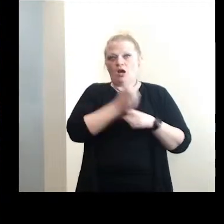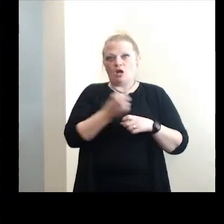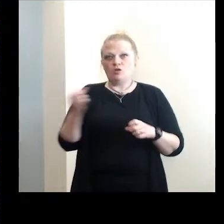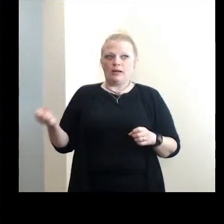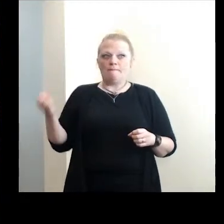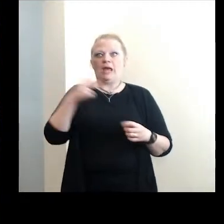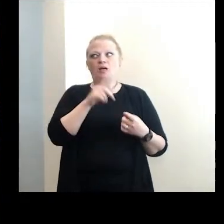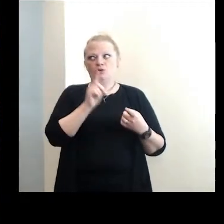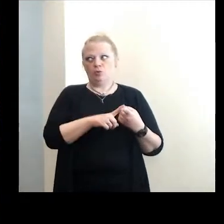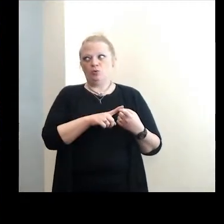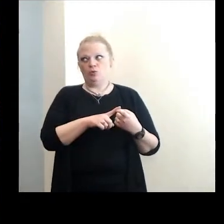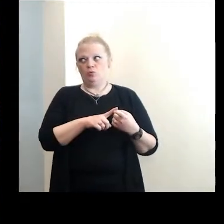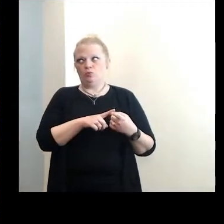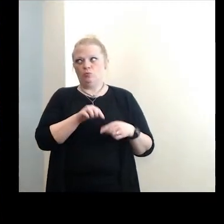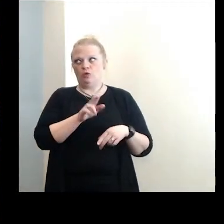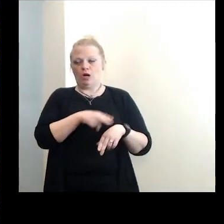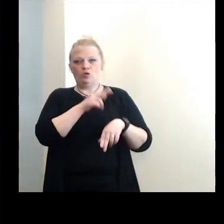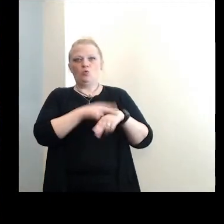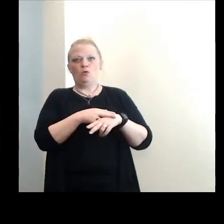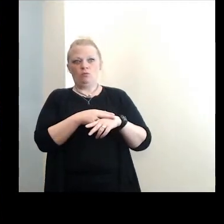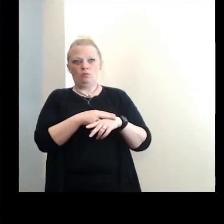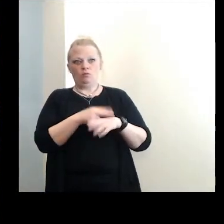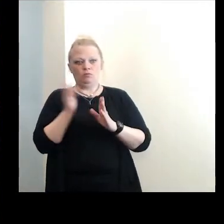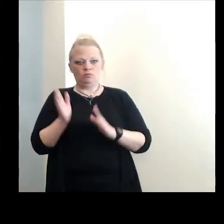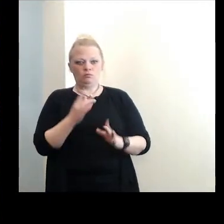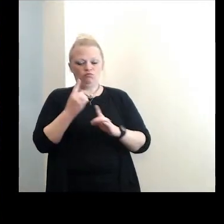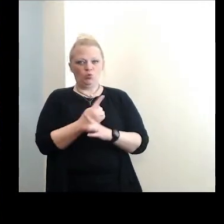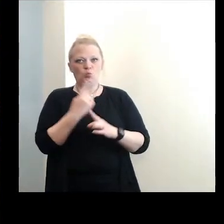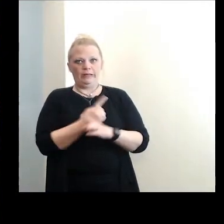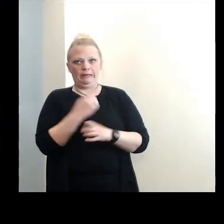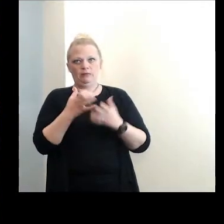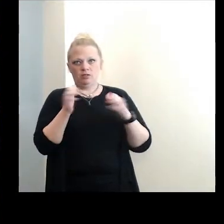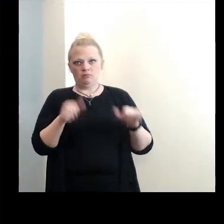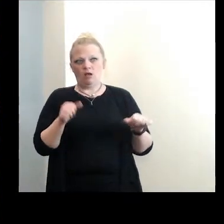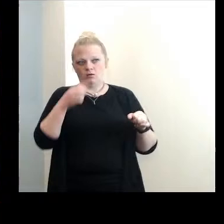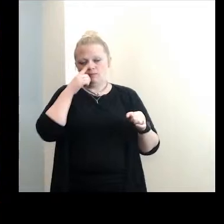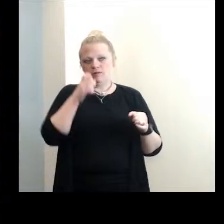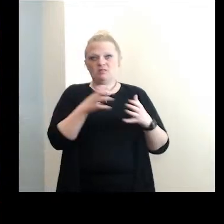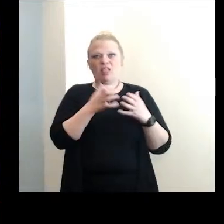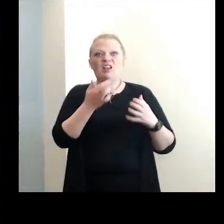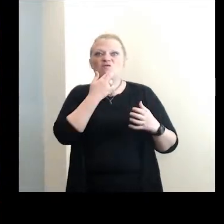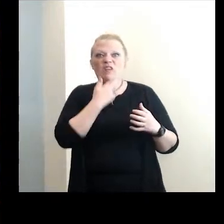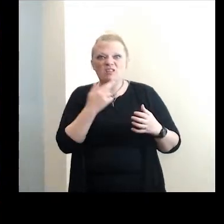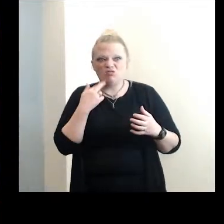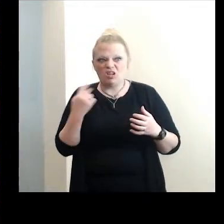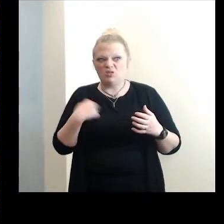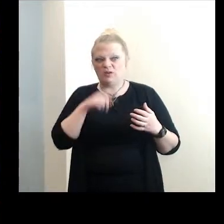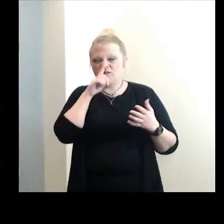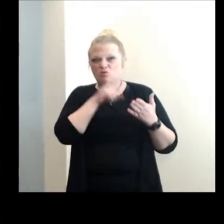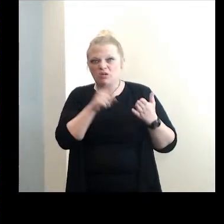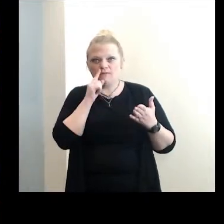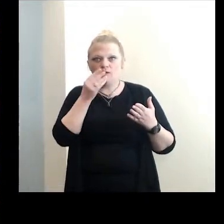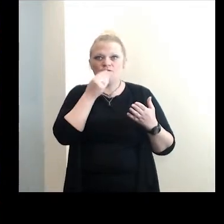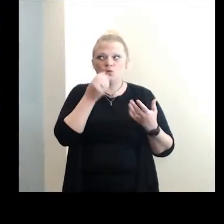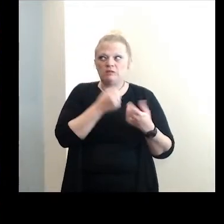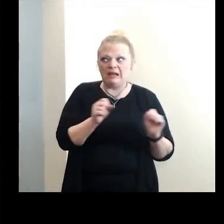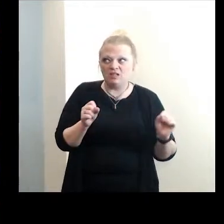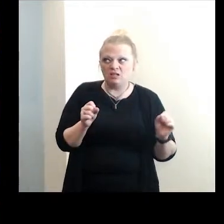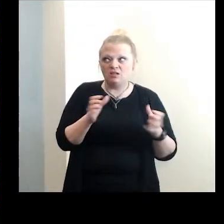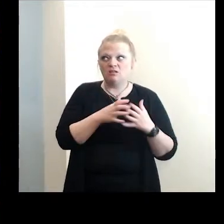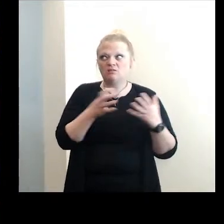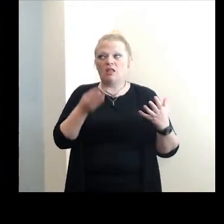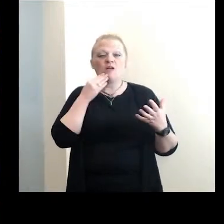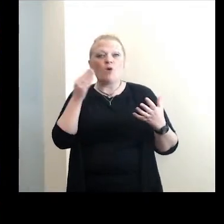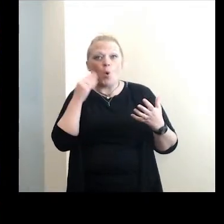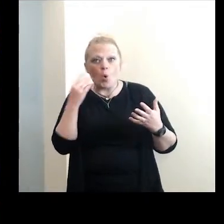back to our normal routine as much as possible, because there's still a lot of restaurants that we need to check for food safety. There's a lot of